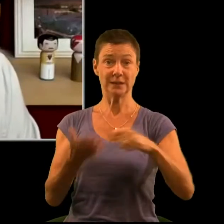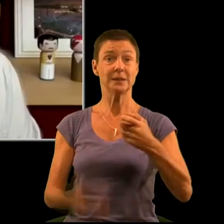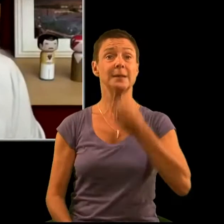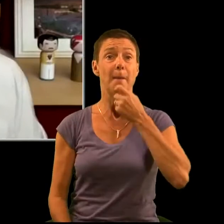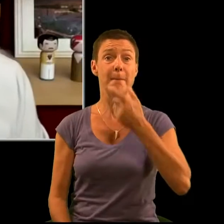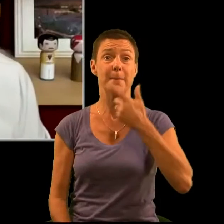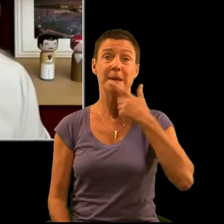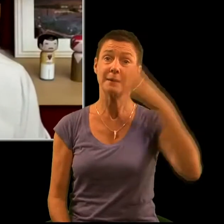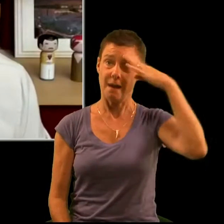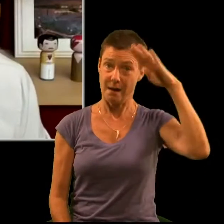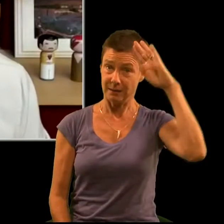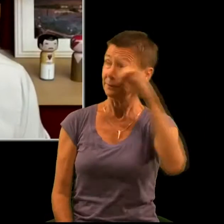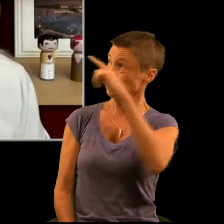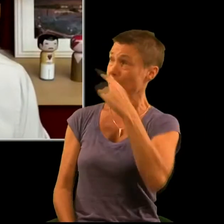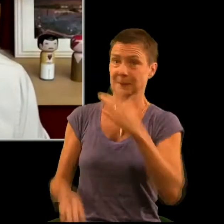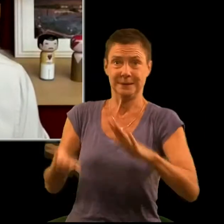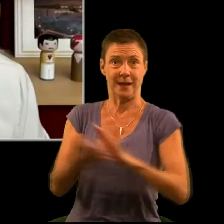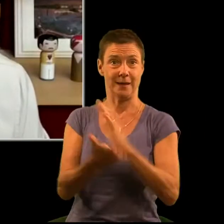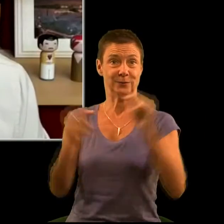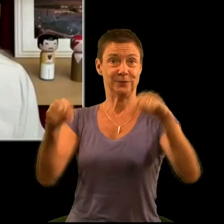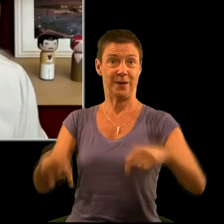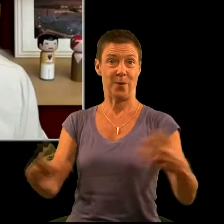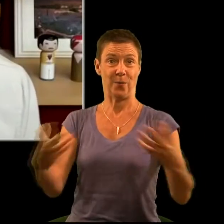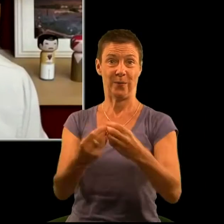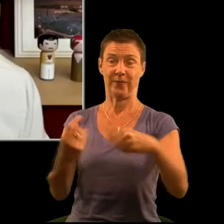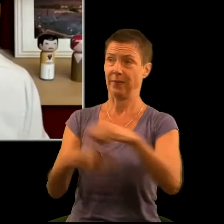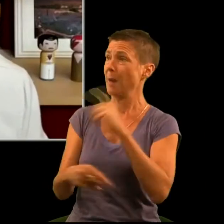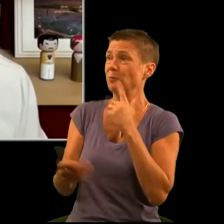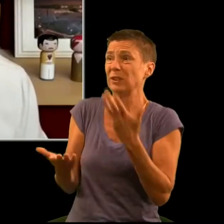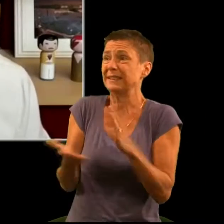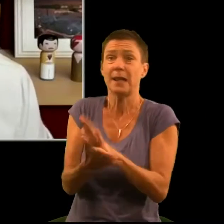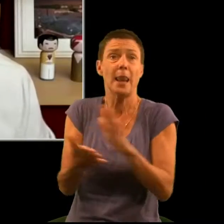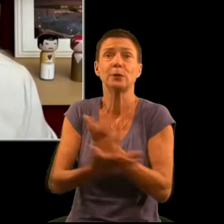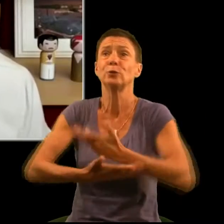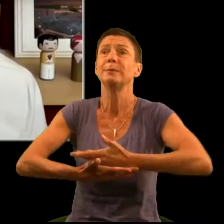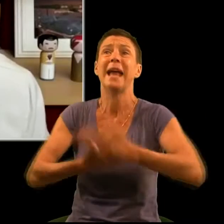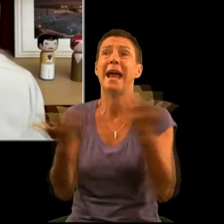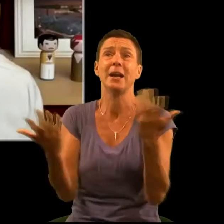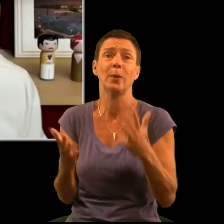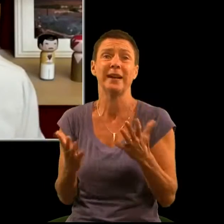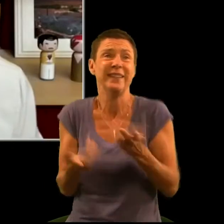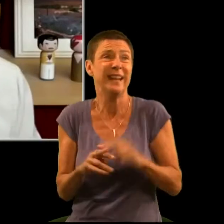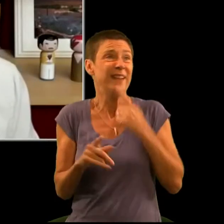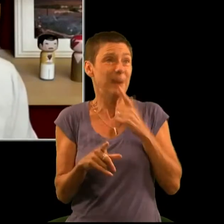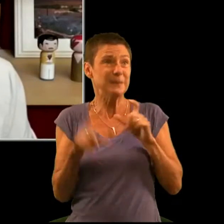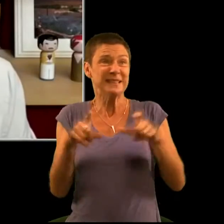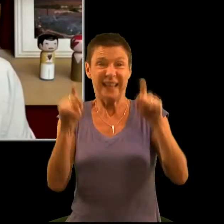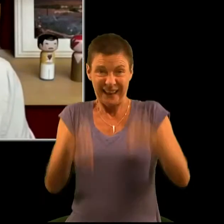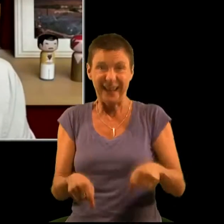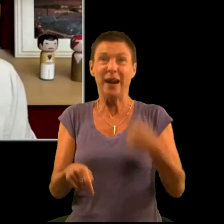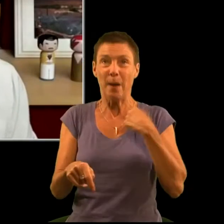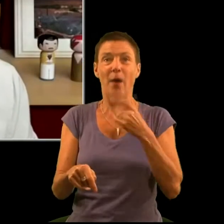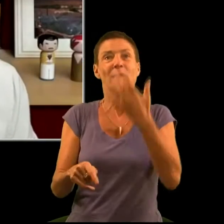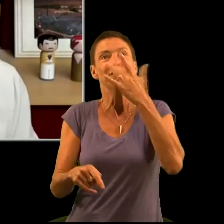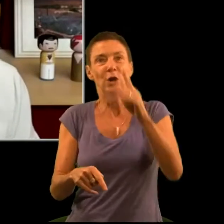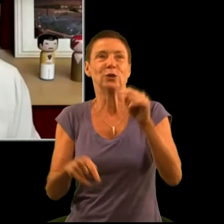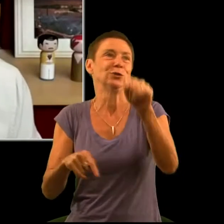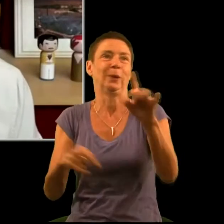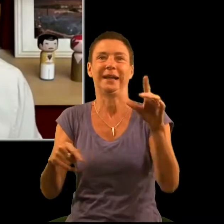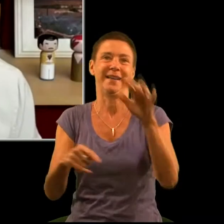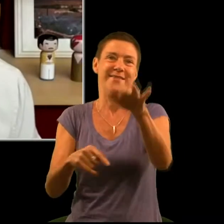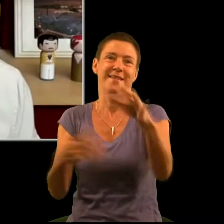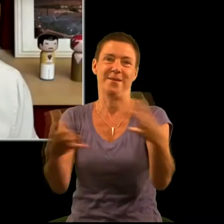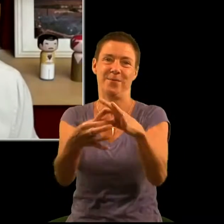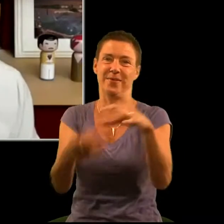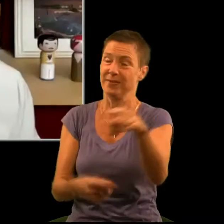and I'm very well. I'm delighted to be here. I'm delighted to be anywhere, even virtually. It is very nice. And I